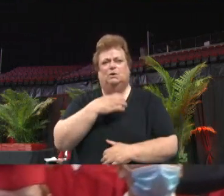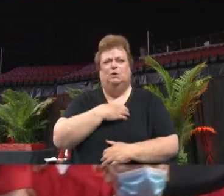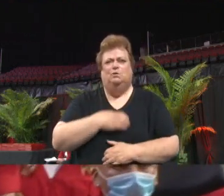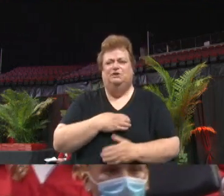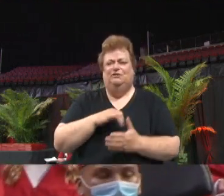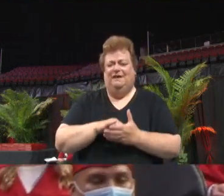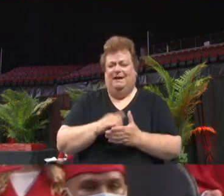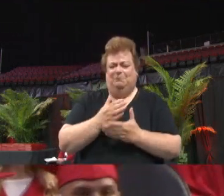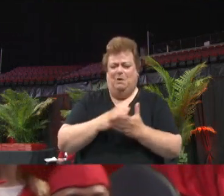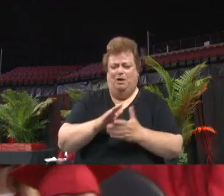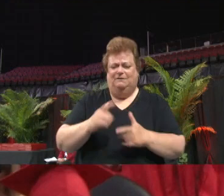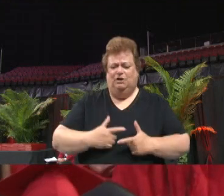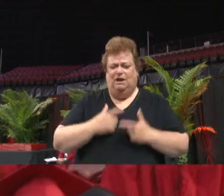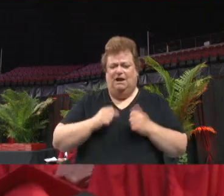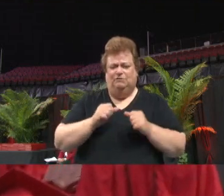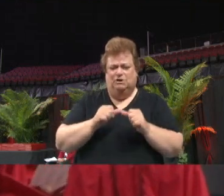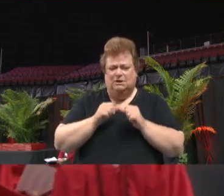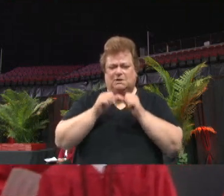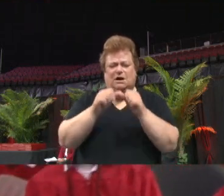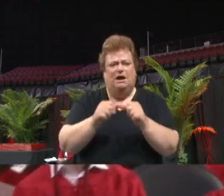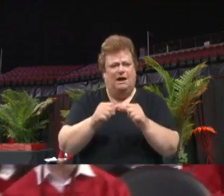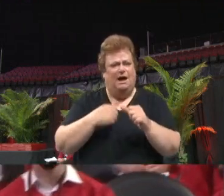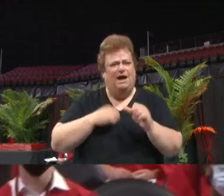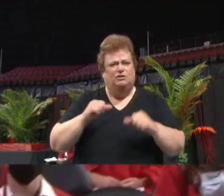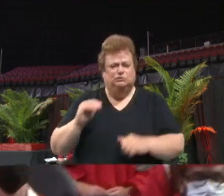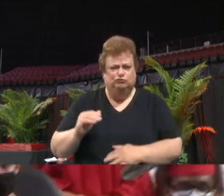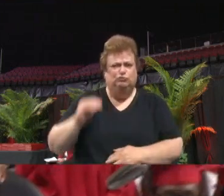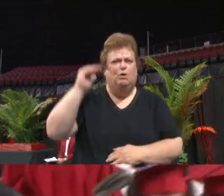in your life could just move on and you could grow up.